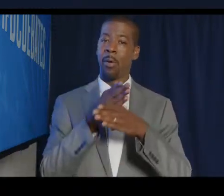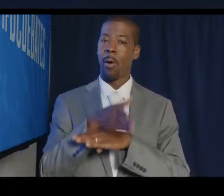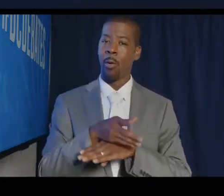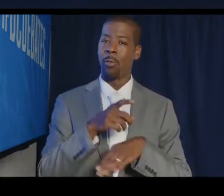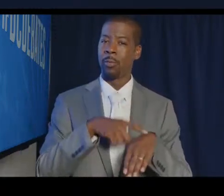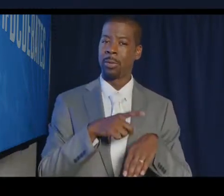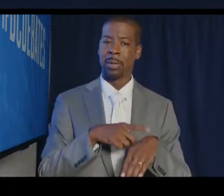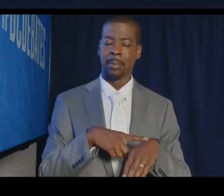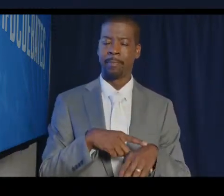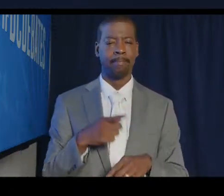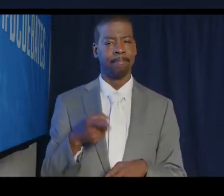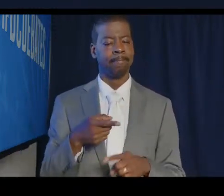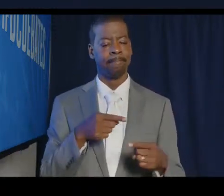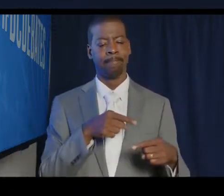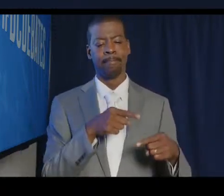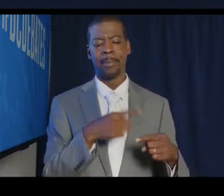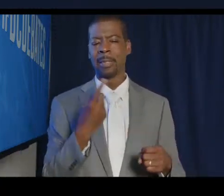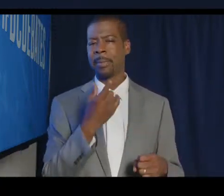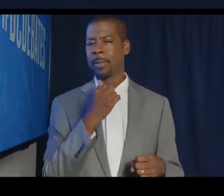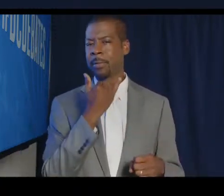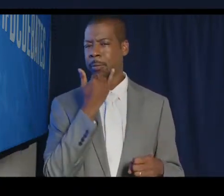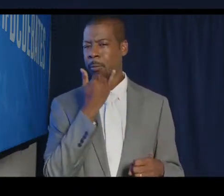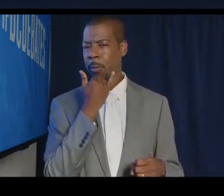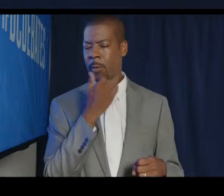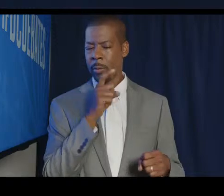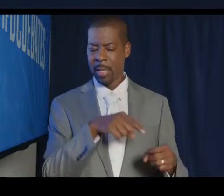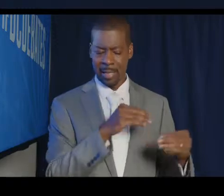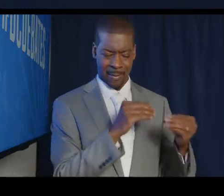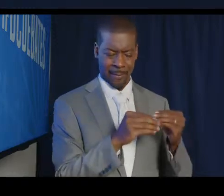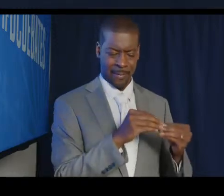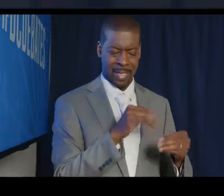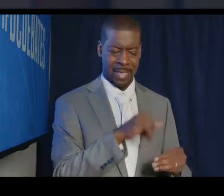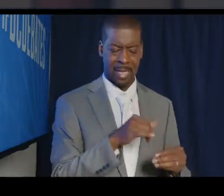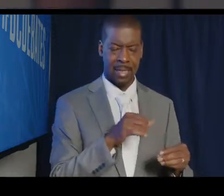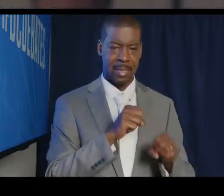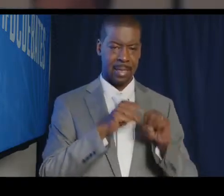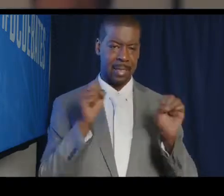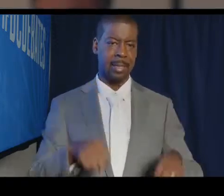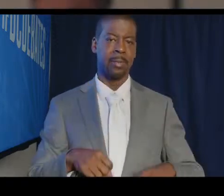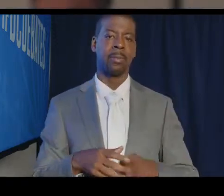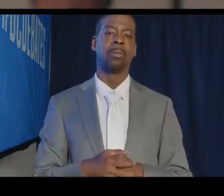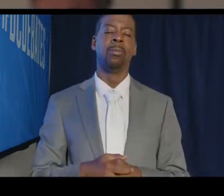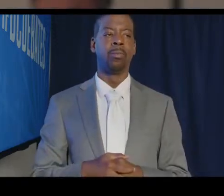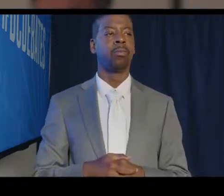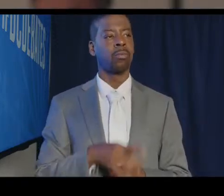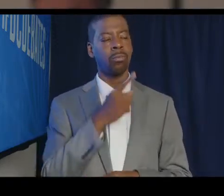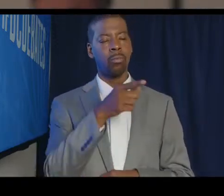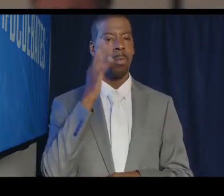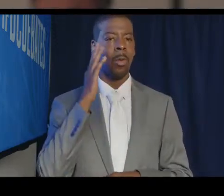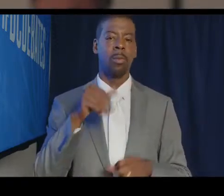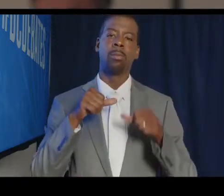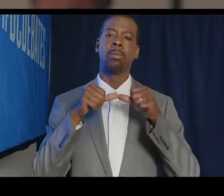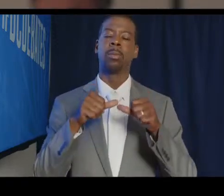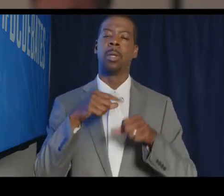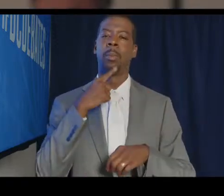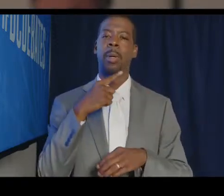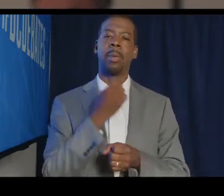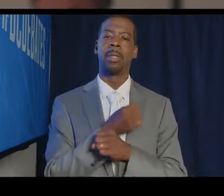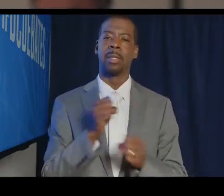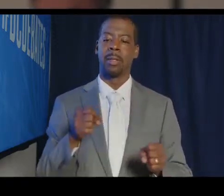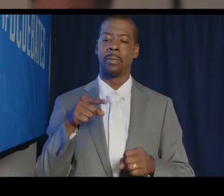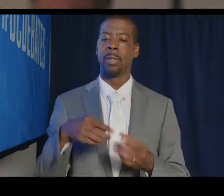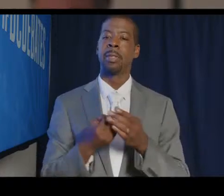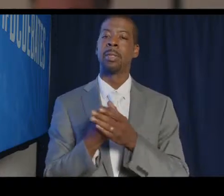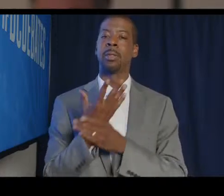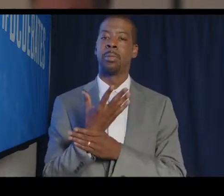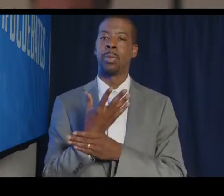of a mismatch in terms of what we have versus what we need. Thank you. And let's stick with public safety. In the spring, there was a lot of attention